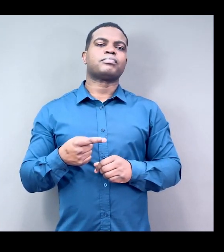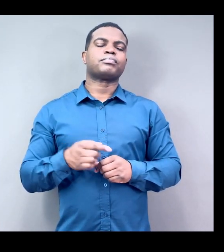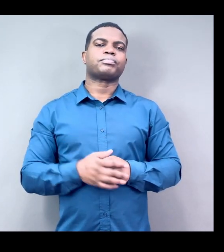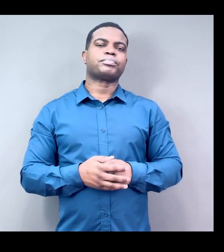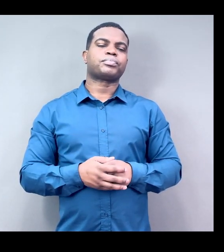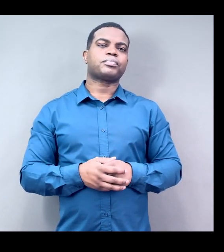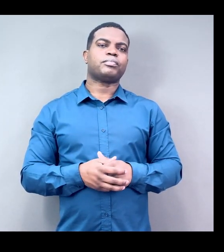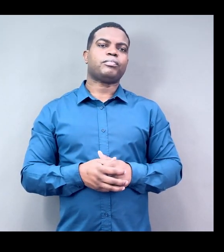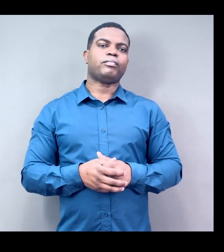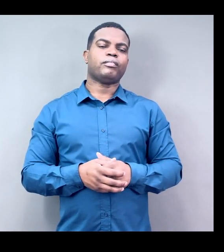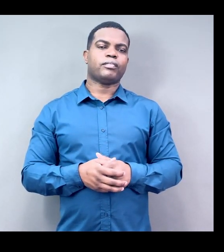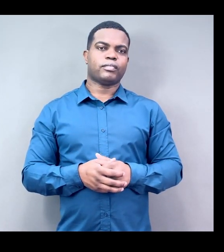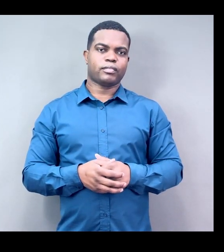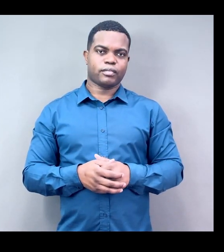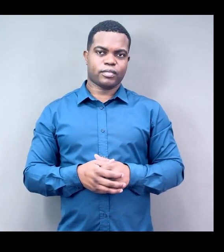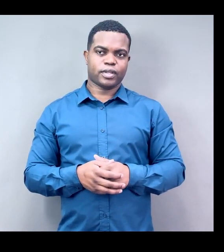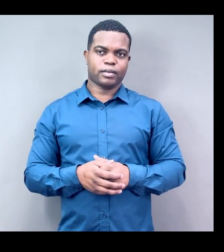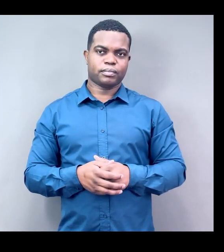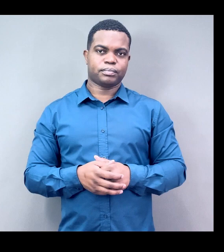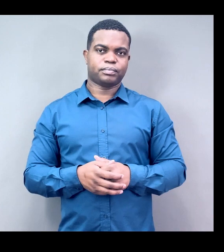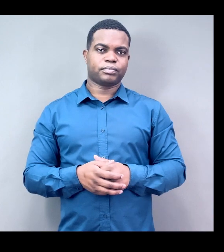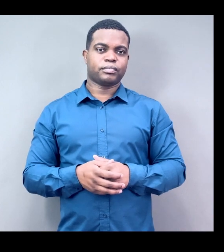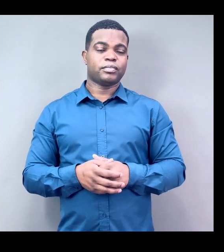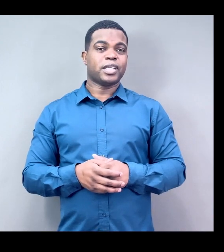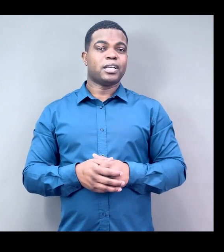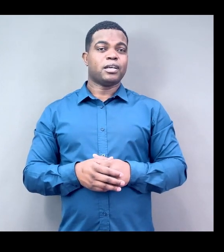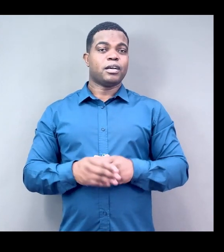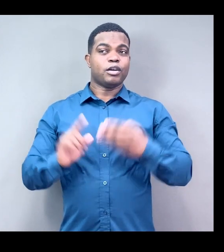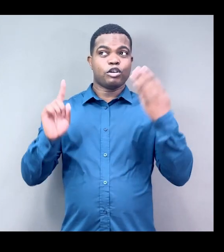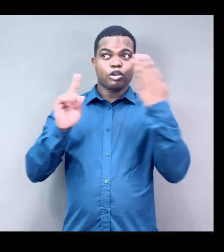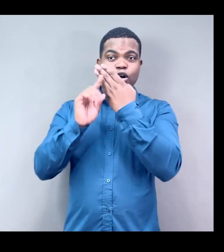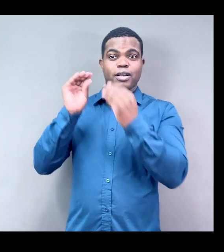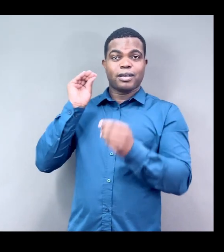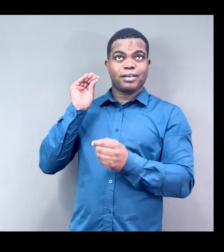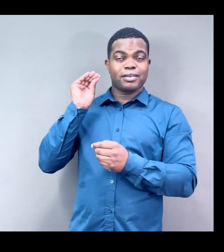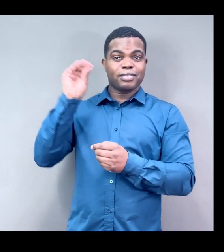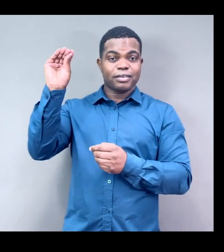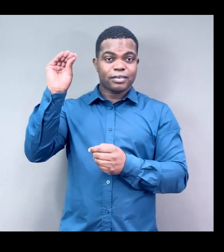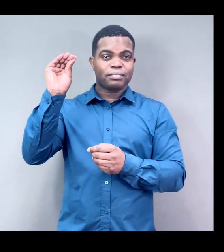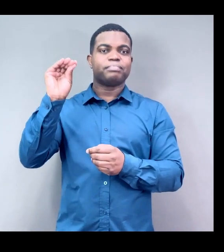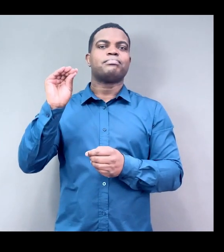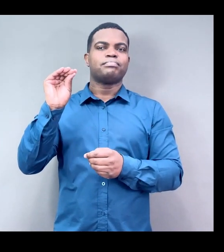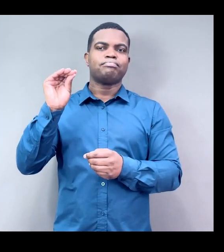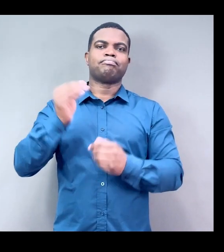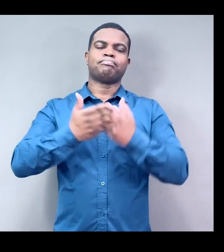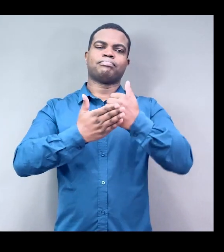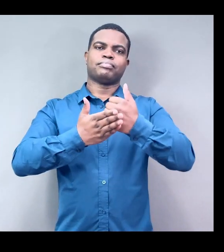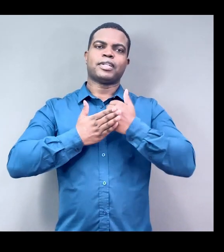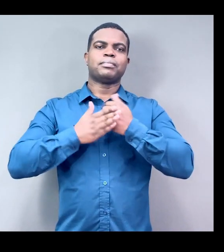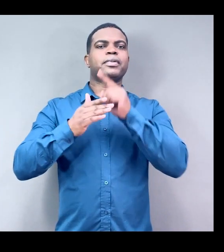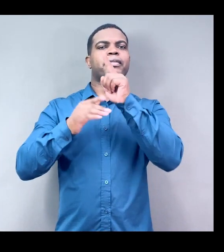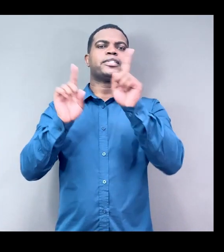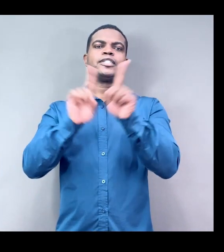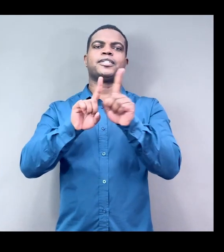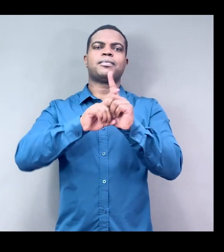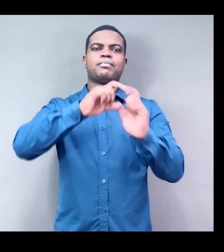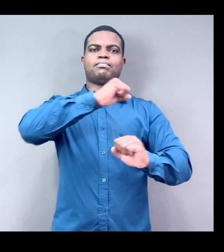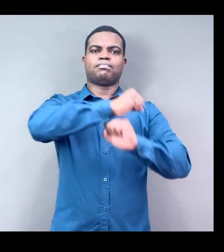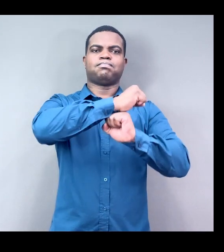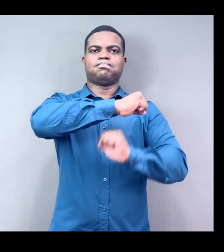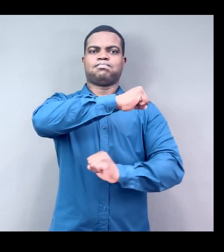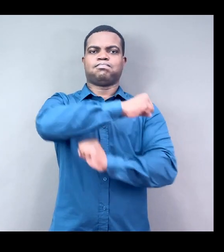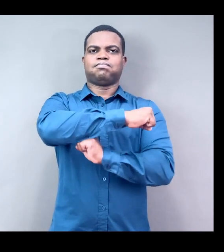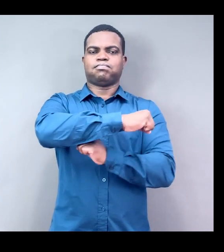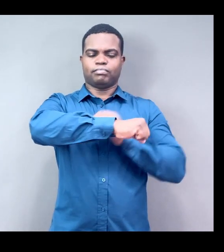is important for you to set clear goals and objectives because this will serve as a